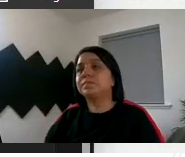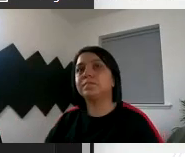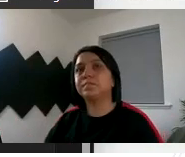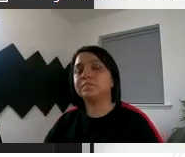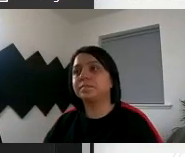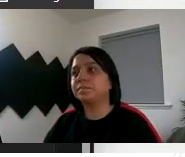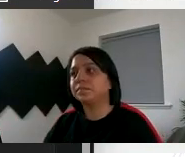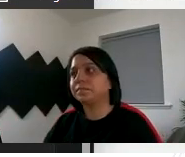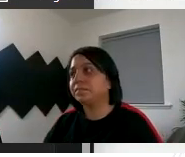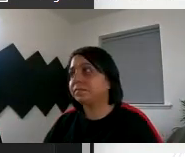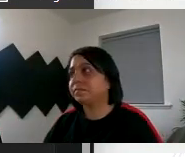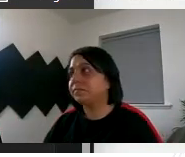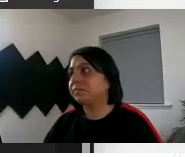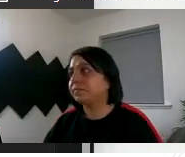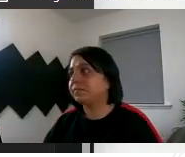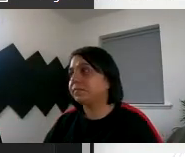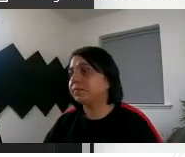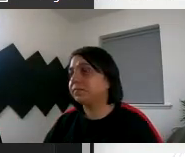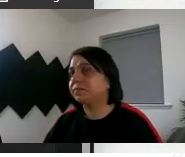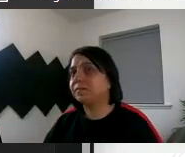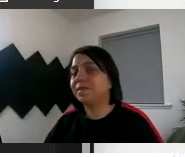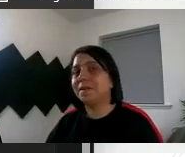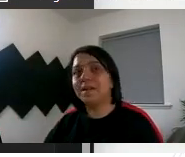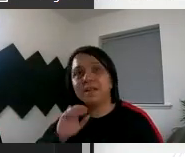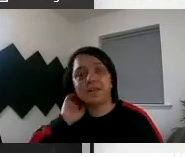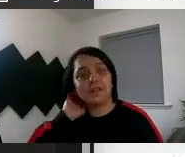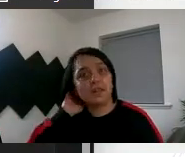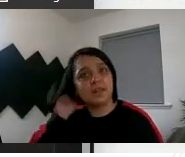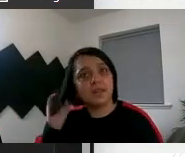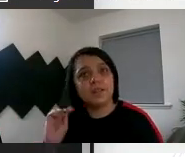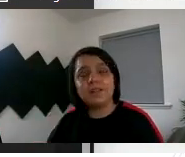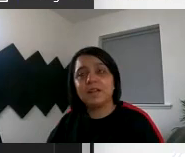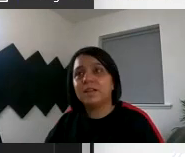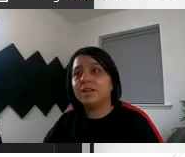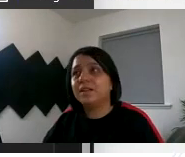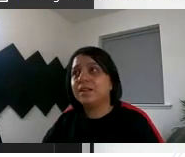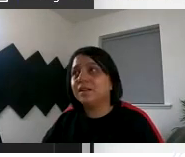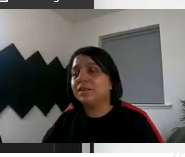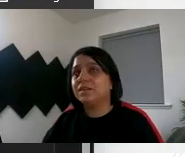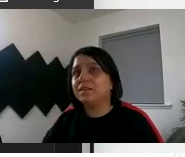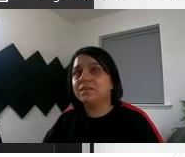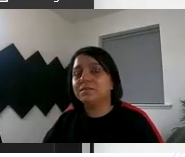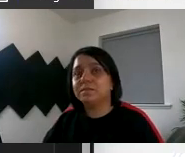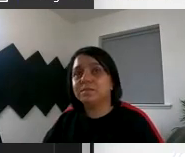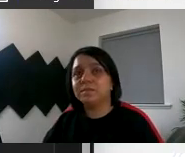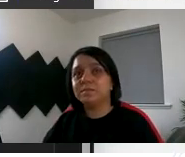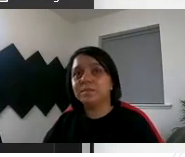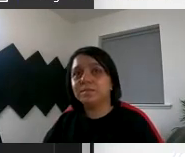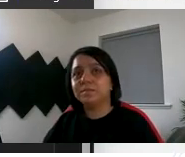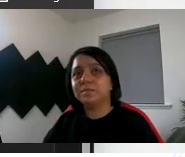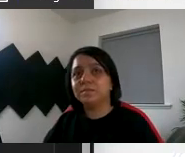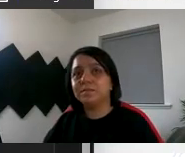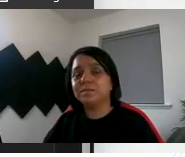British and American accent, right? Yeah. And Irish, Yeah, like I said, it sounds a bit